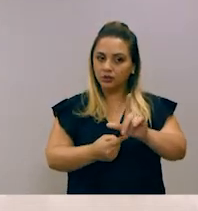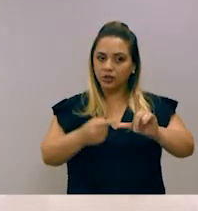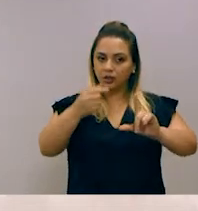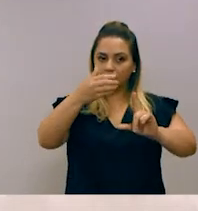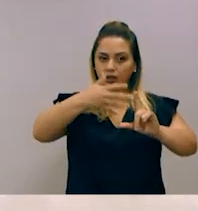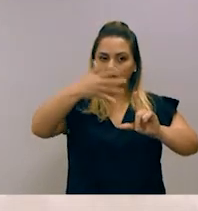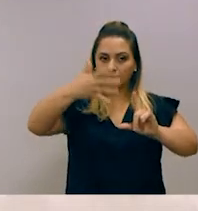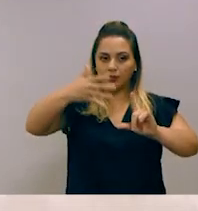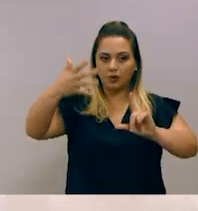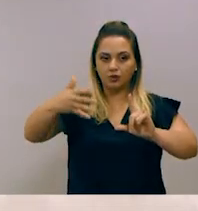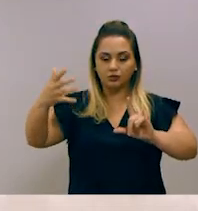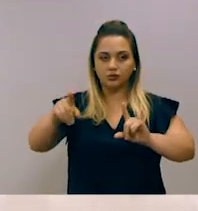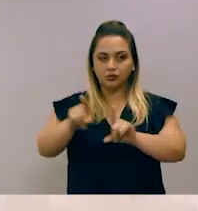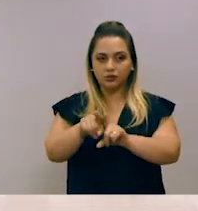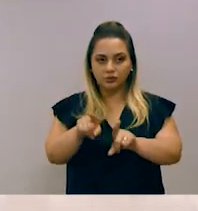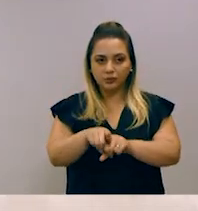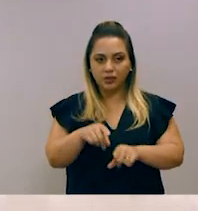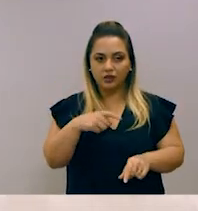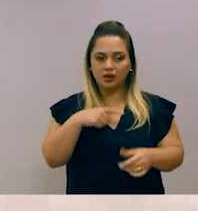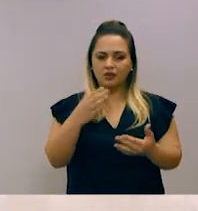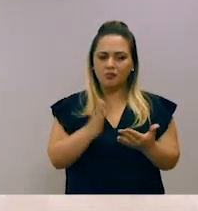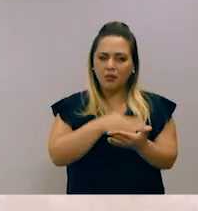are documents that have many pages